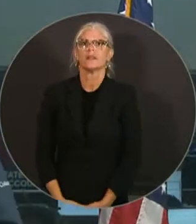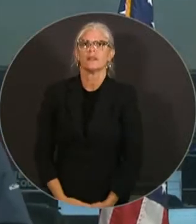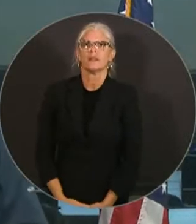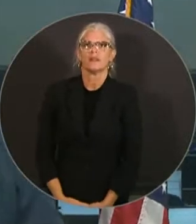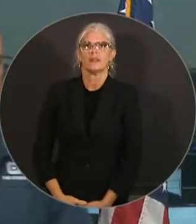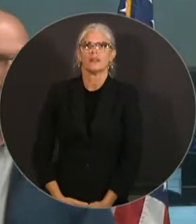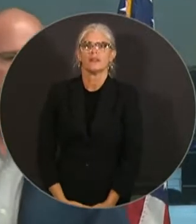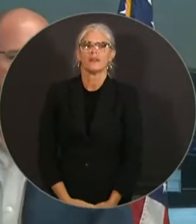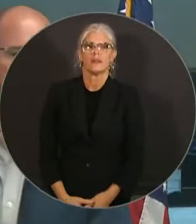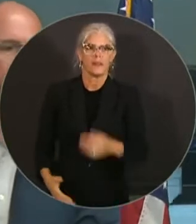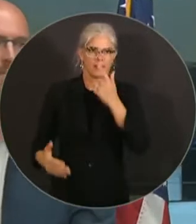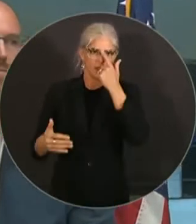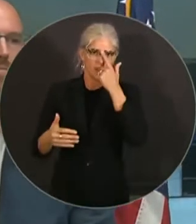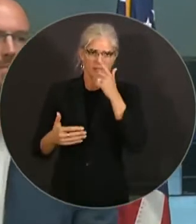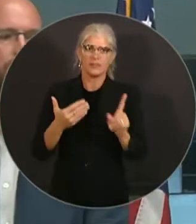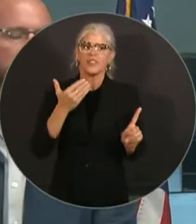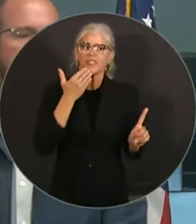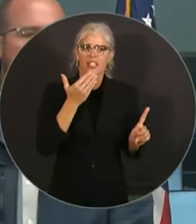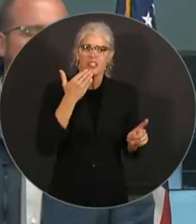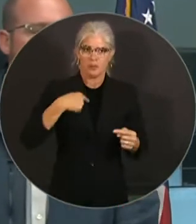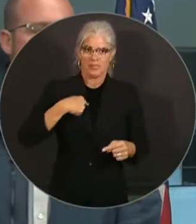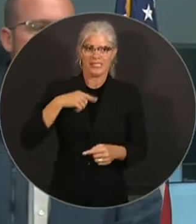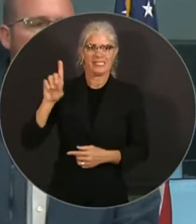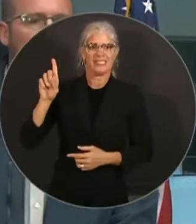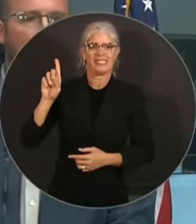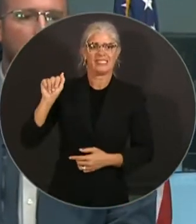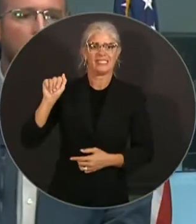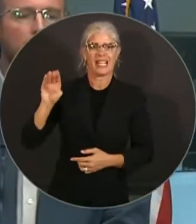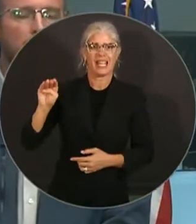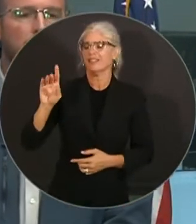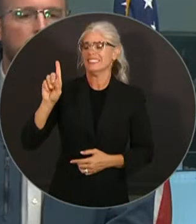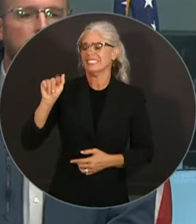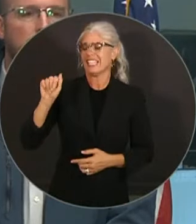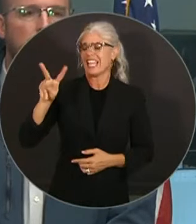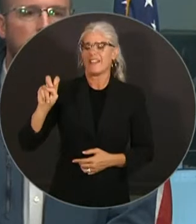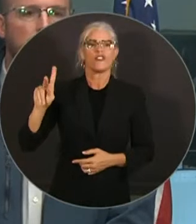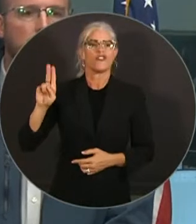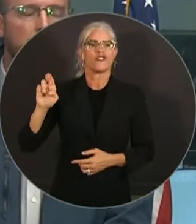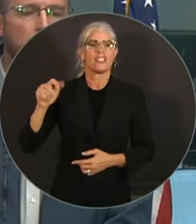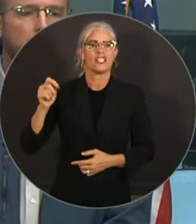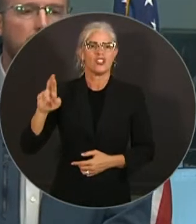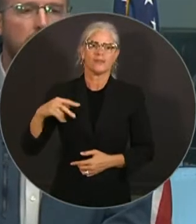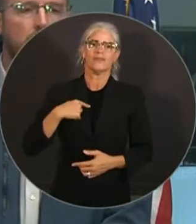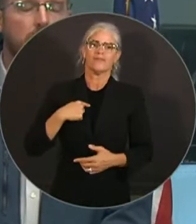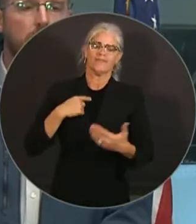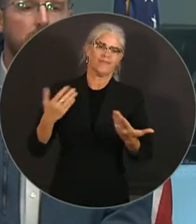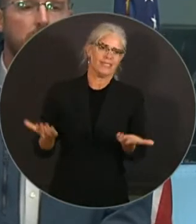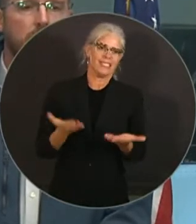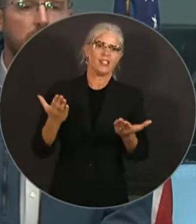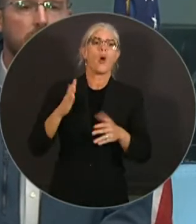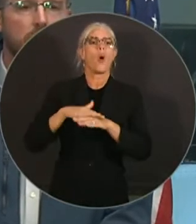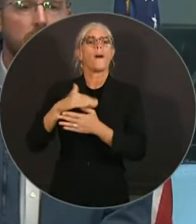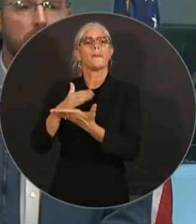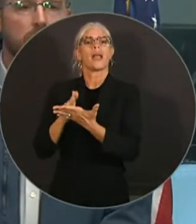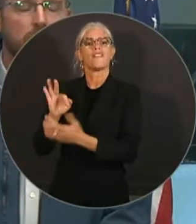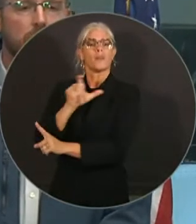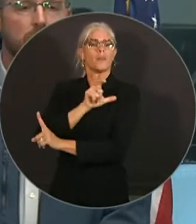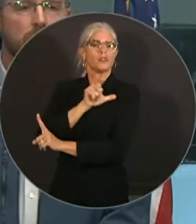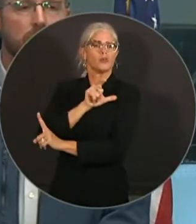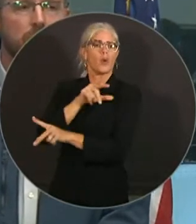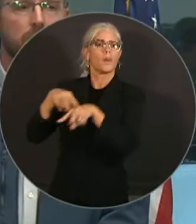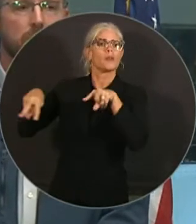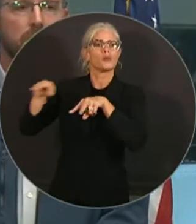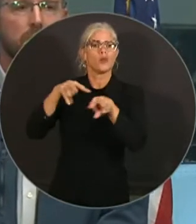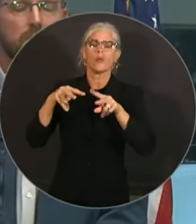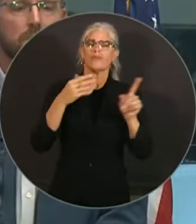Thank you, Governor. Dave Kerner, honored to be here on behalf of the Florida Highway Patrol, and it's an honor to serve Governor DeSantis. But more importantly, I would say